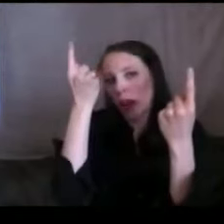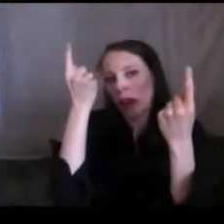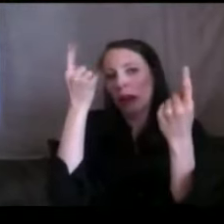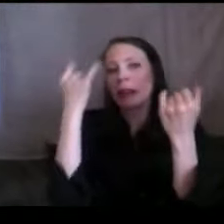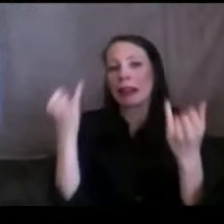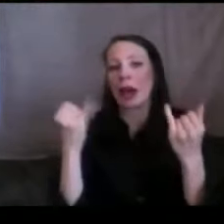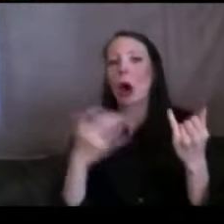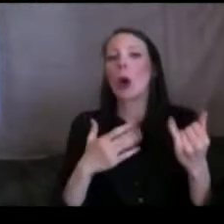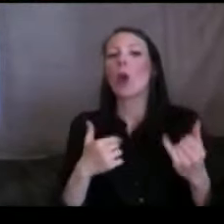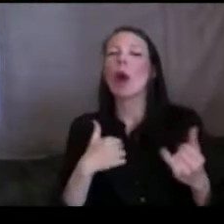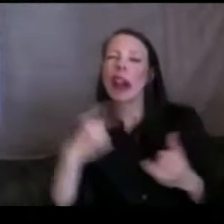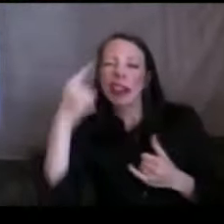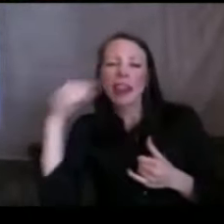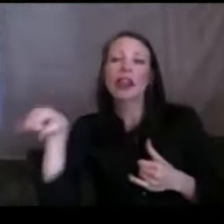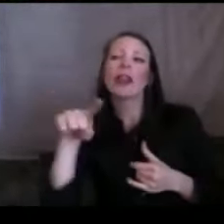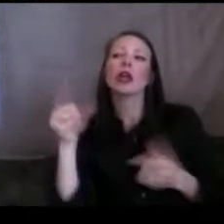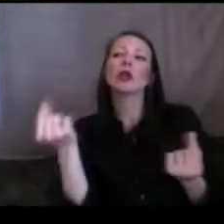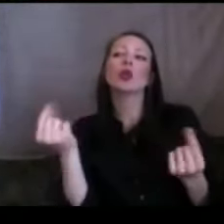people, and